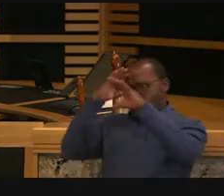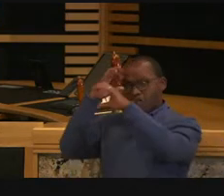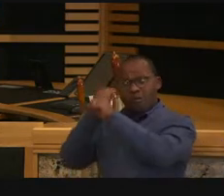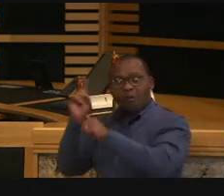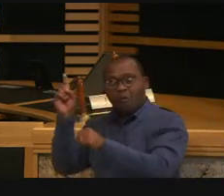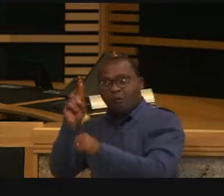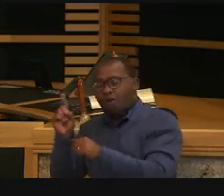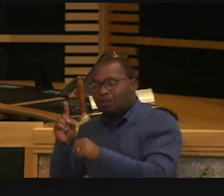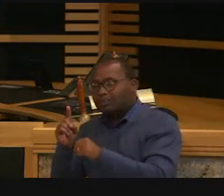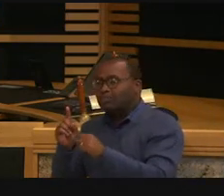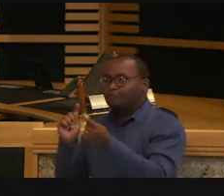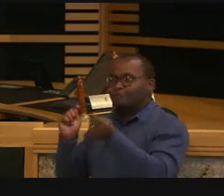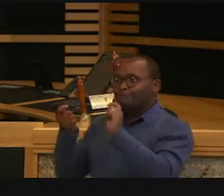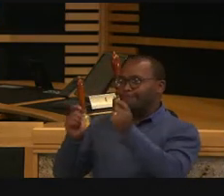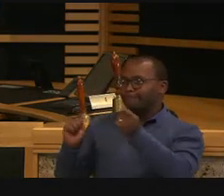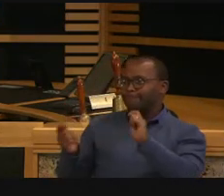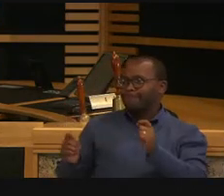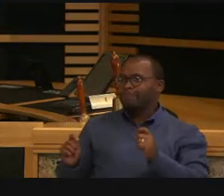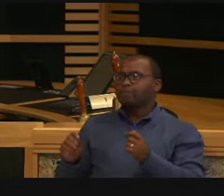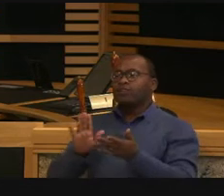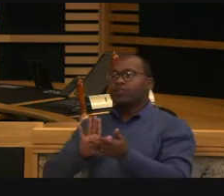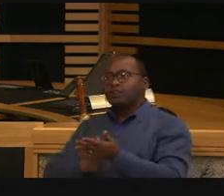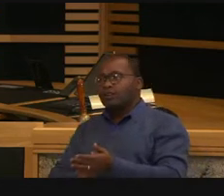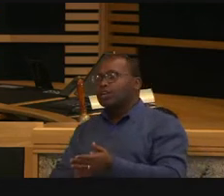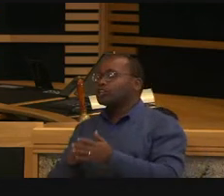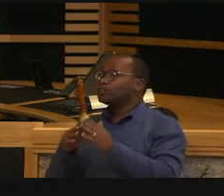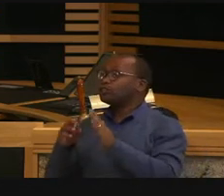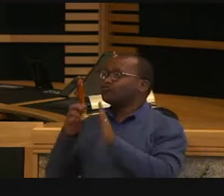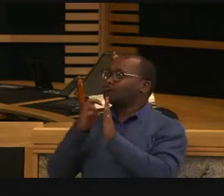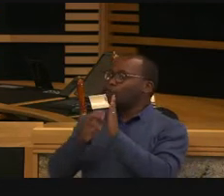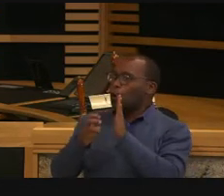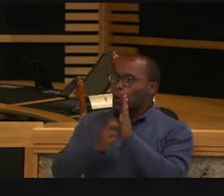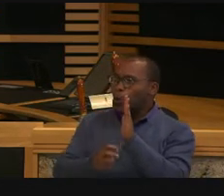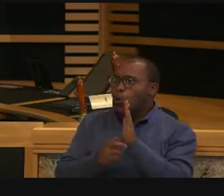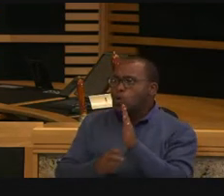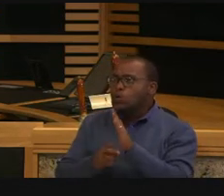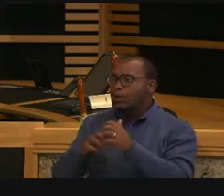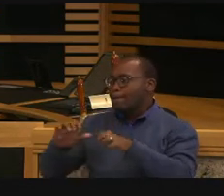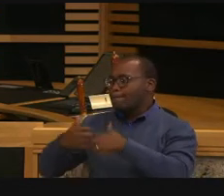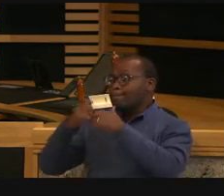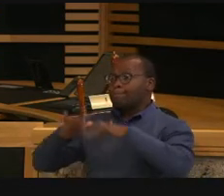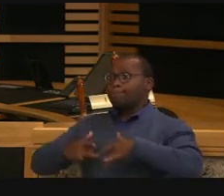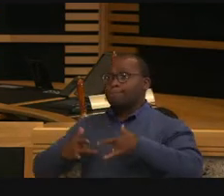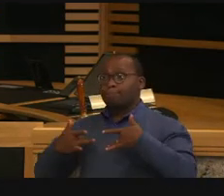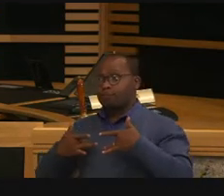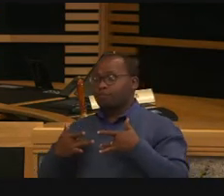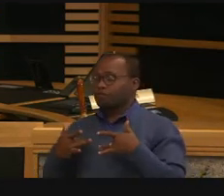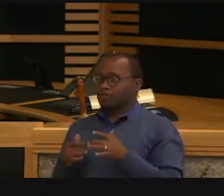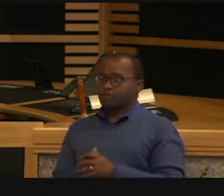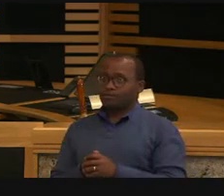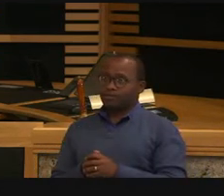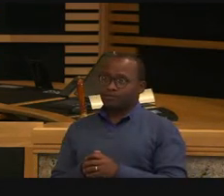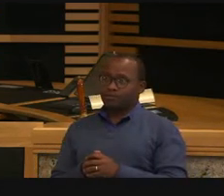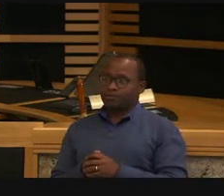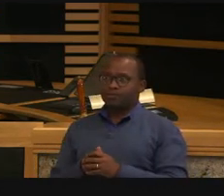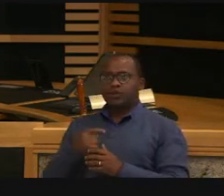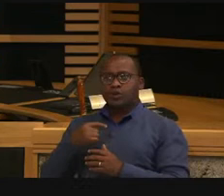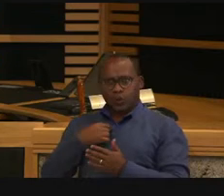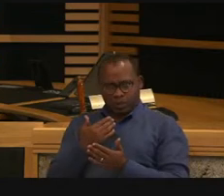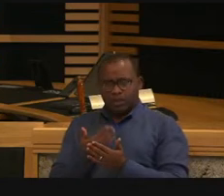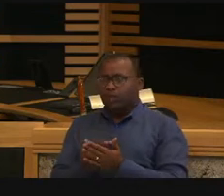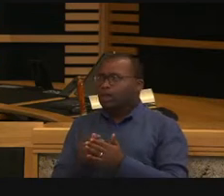they have also got agile regulations designed to give them a much deeper role as economic